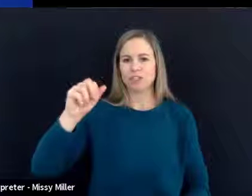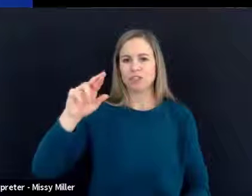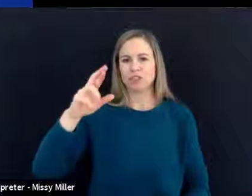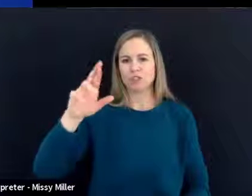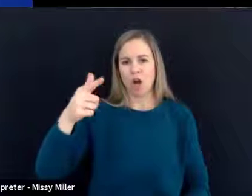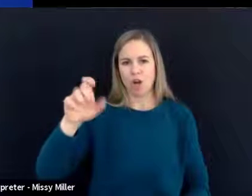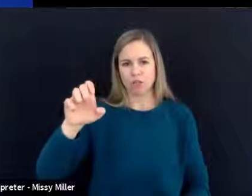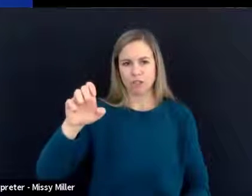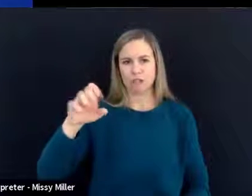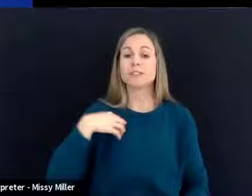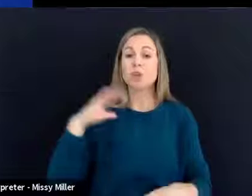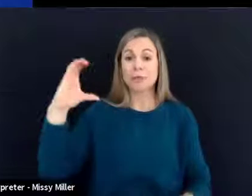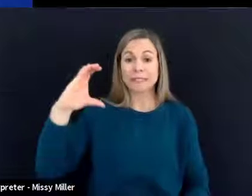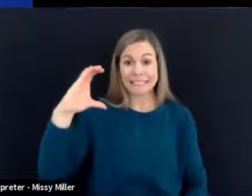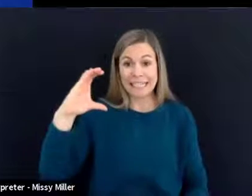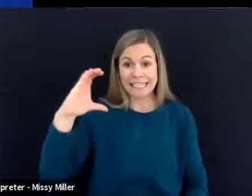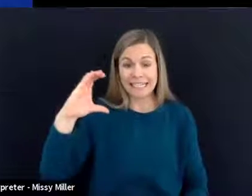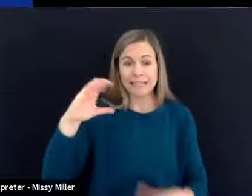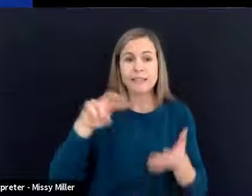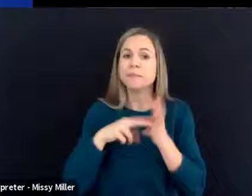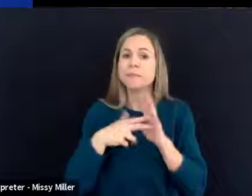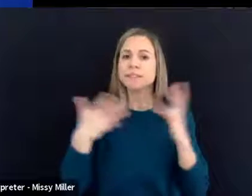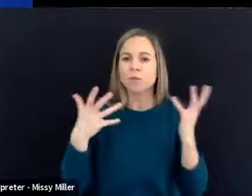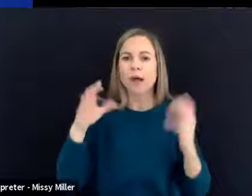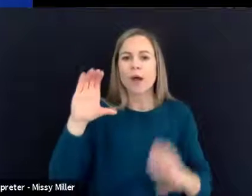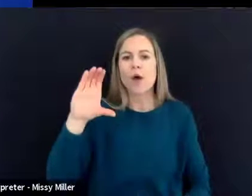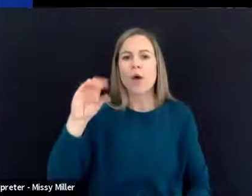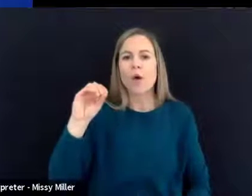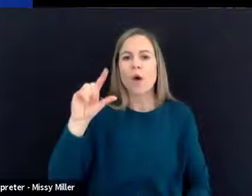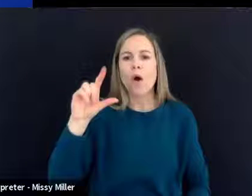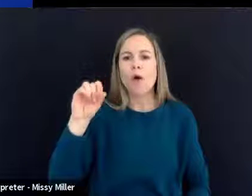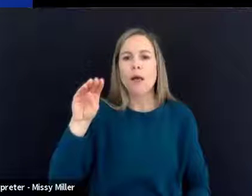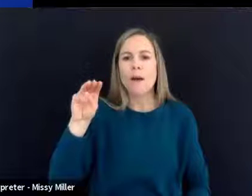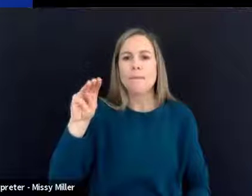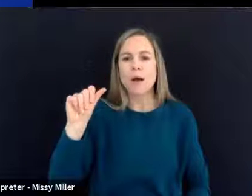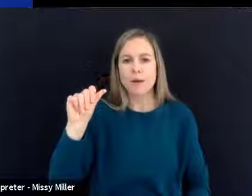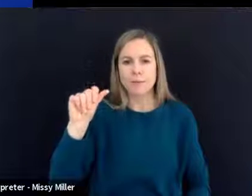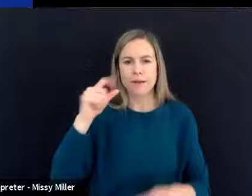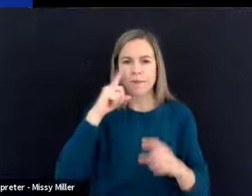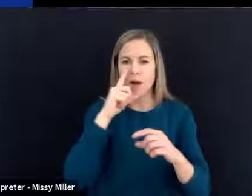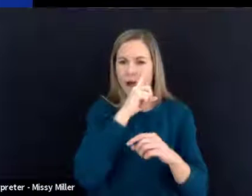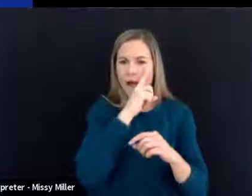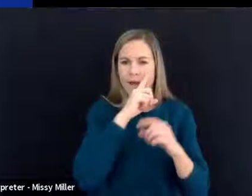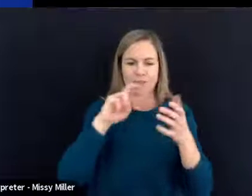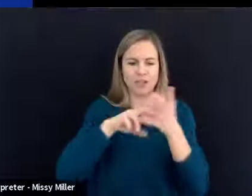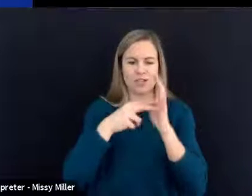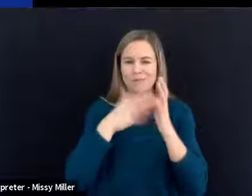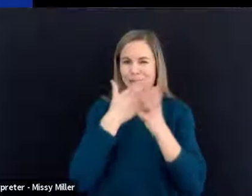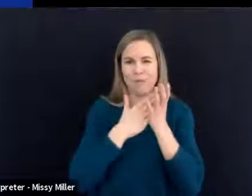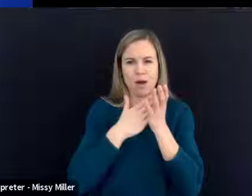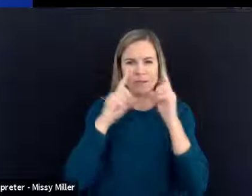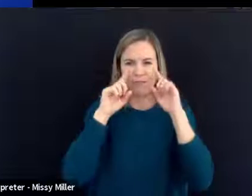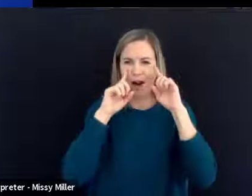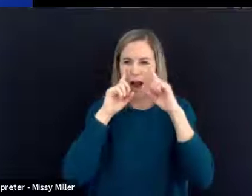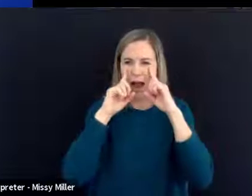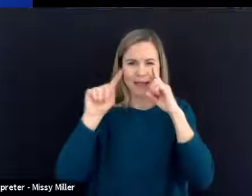of the eye. And that really what that means is that it's missing pieces of tissue creates a